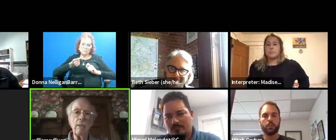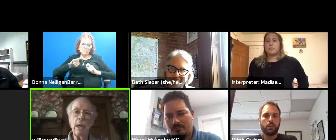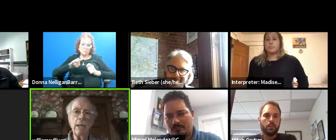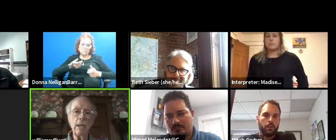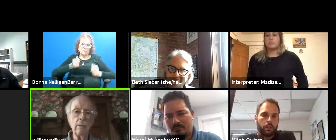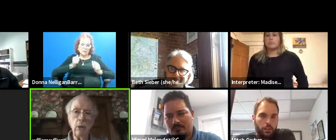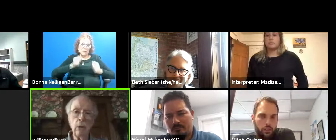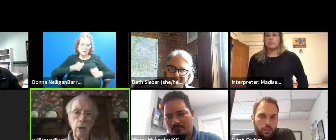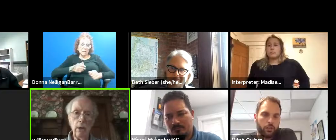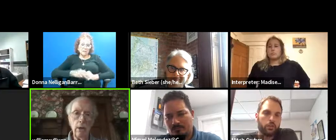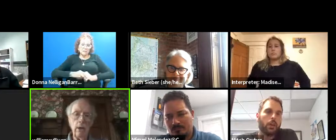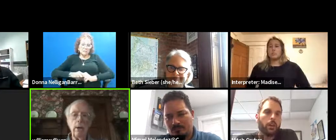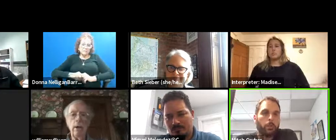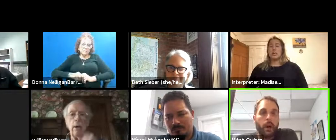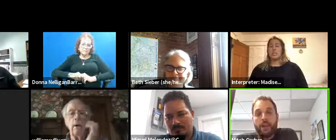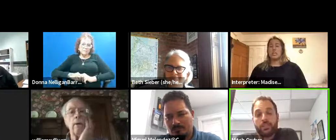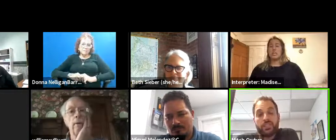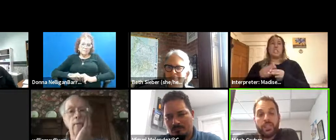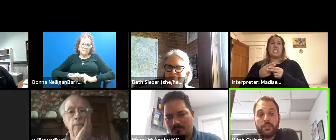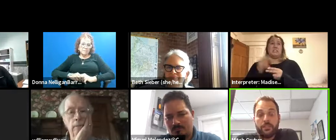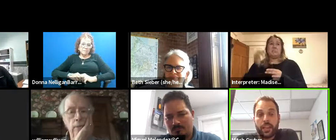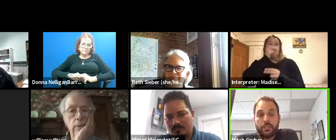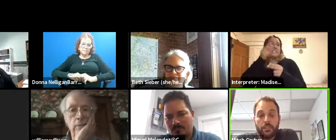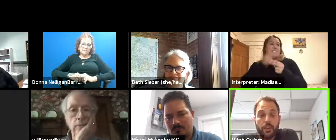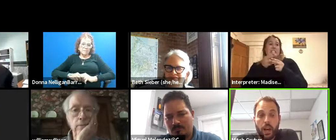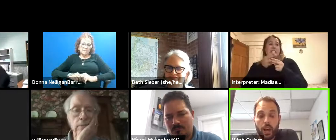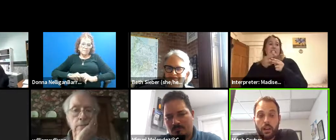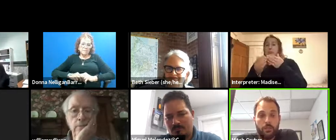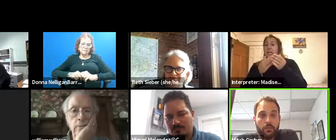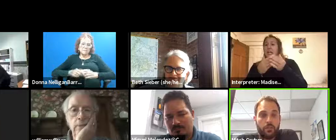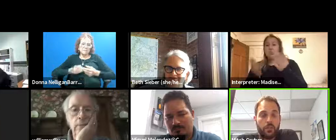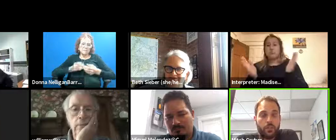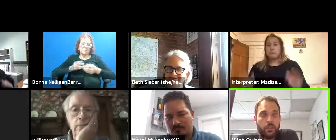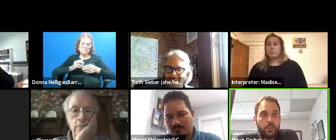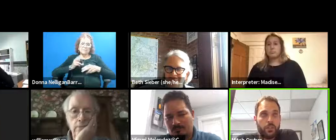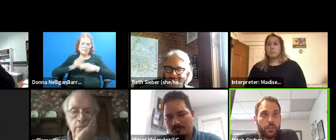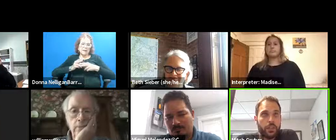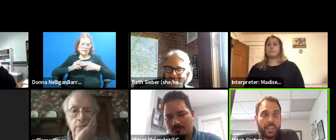eeny, meeny, miny, and mo. Sure, but I would just say it's like